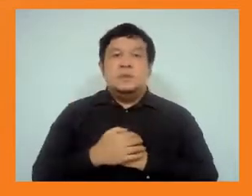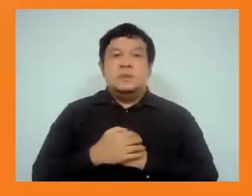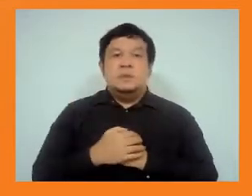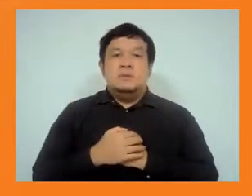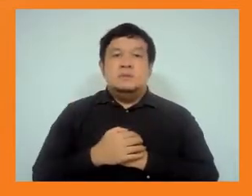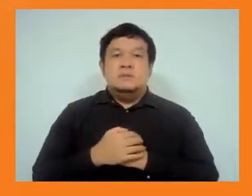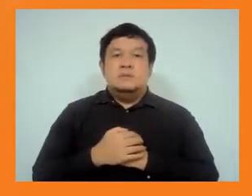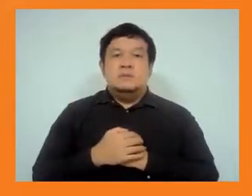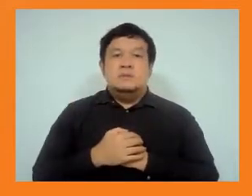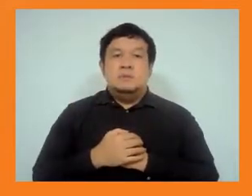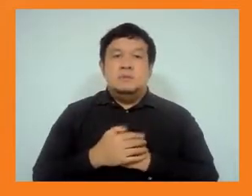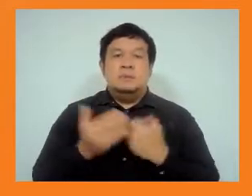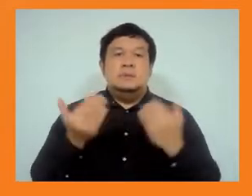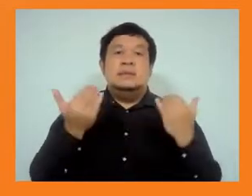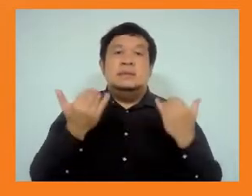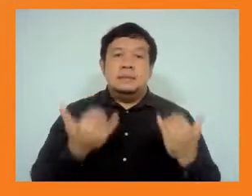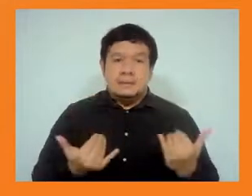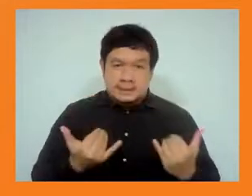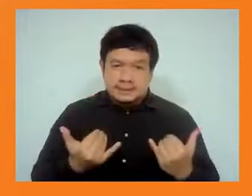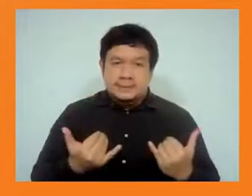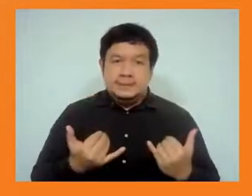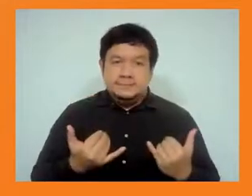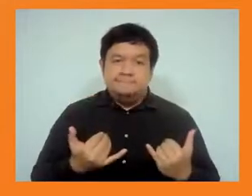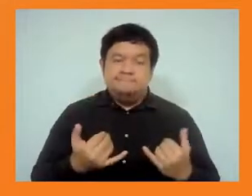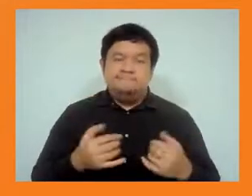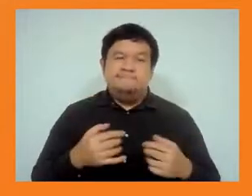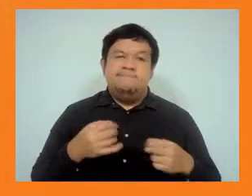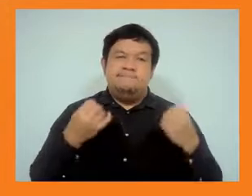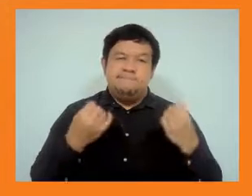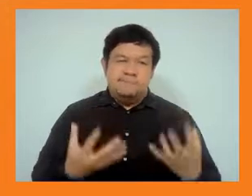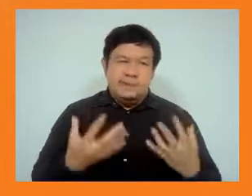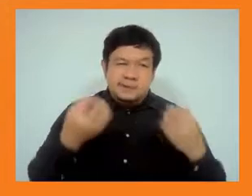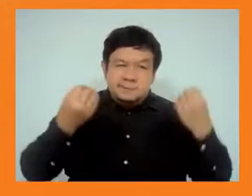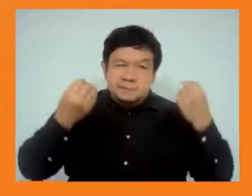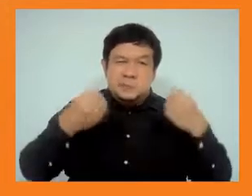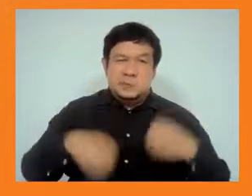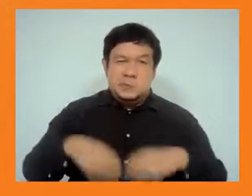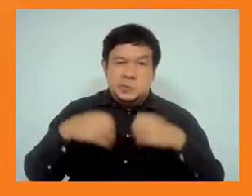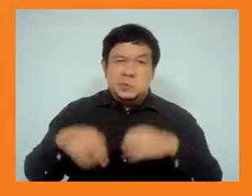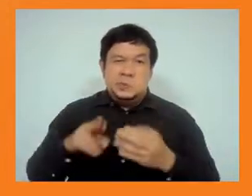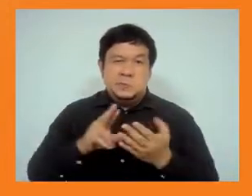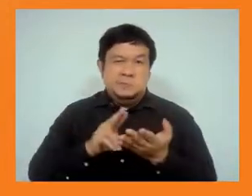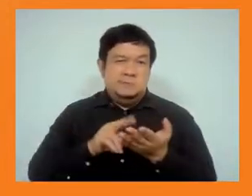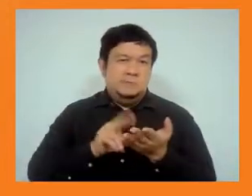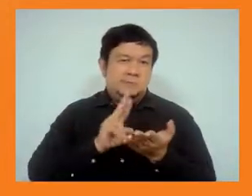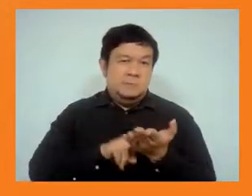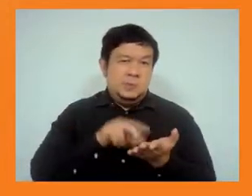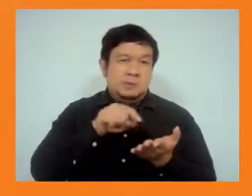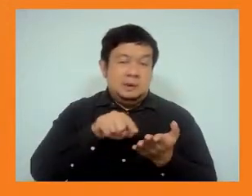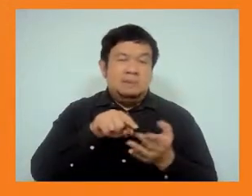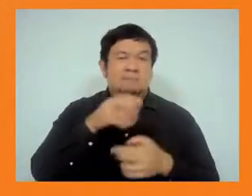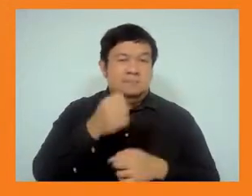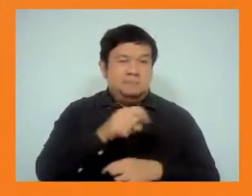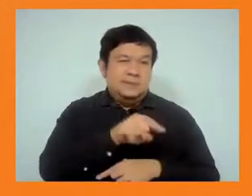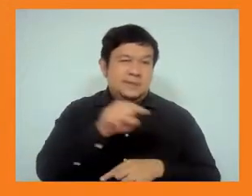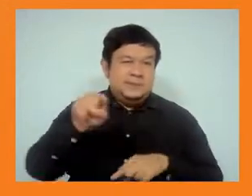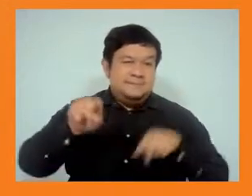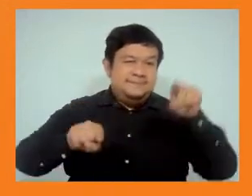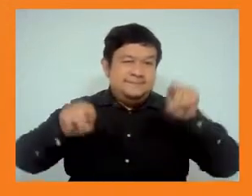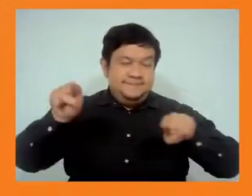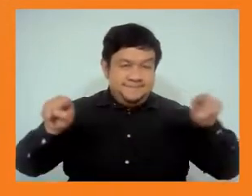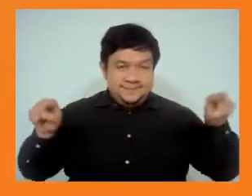all know the SPS delivery process, the roles and responsibilities of the ADB and its borrowers. The